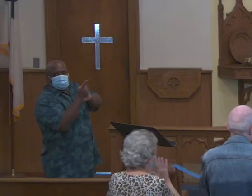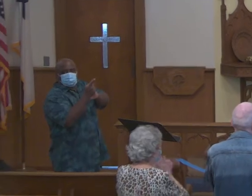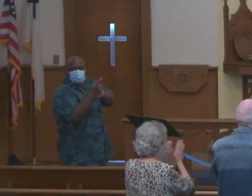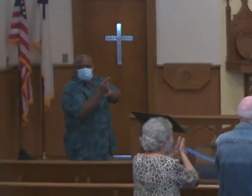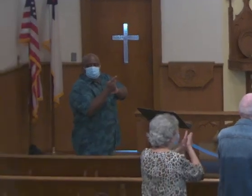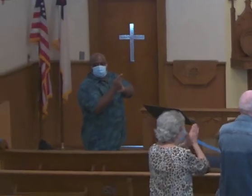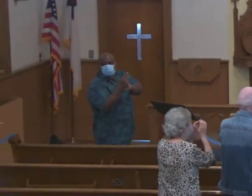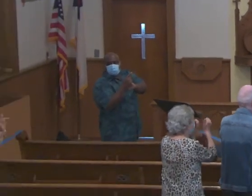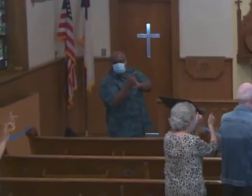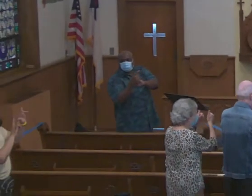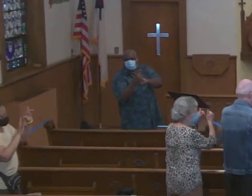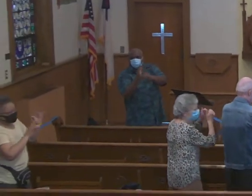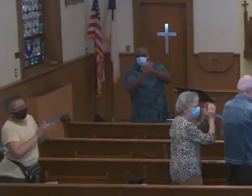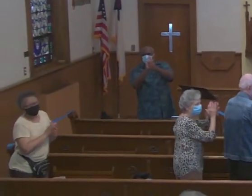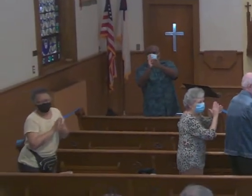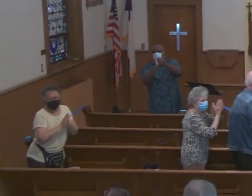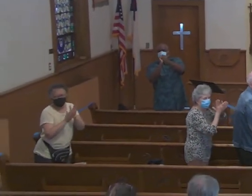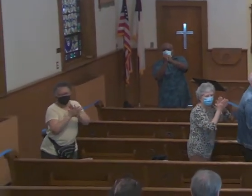Peace.